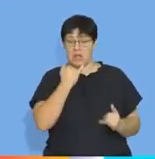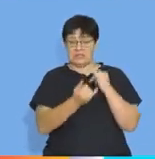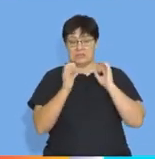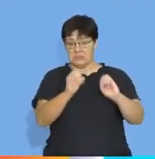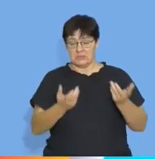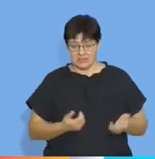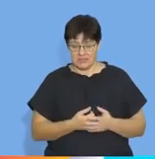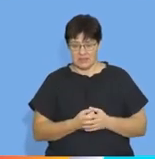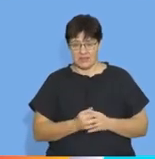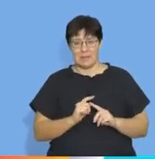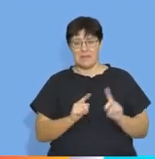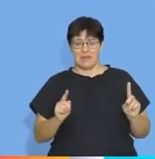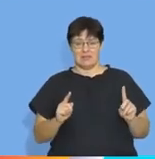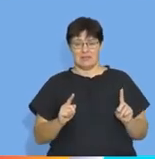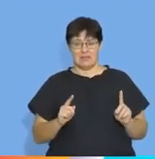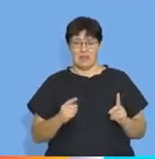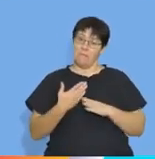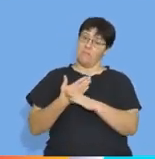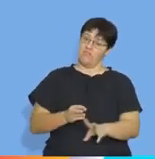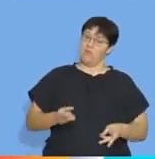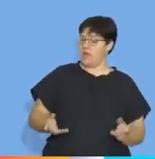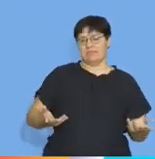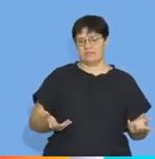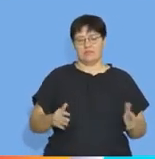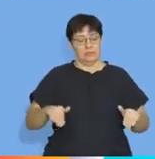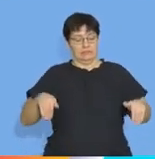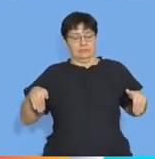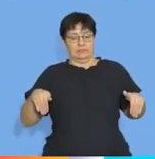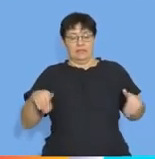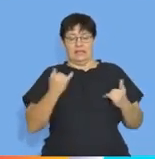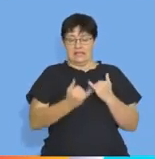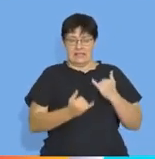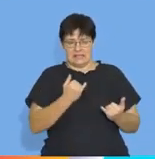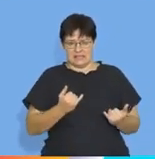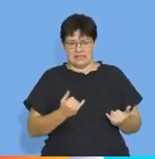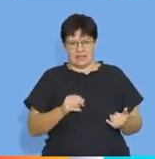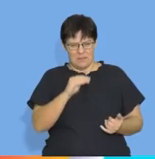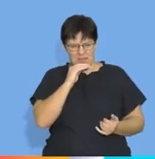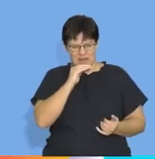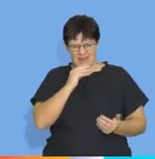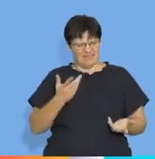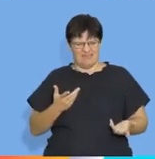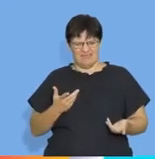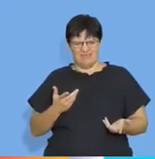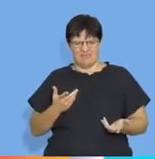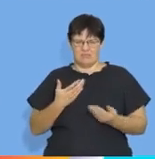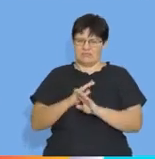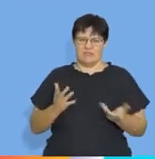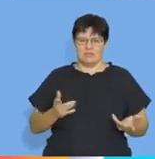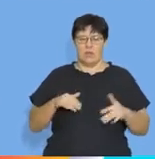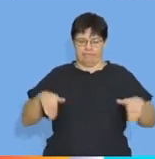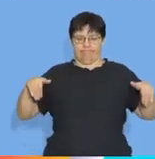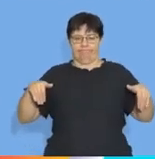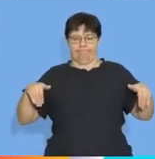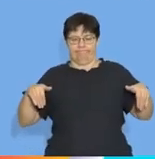method, but it is not actually a preventative method. So abstaining from intercourse is not really a form of